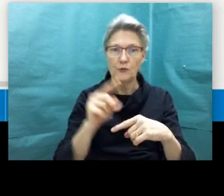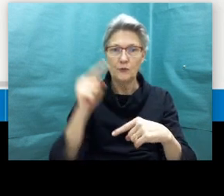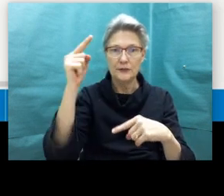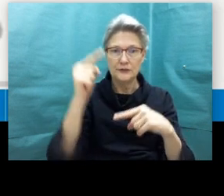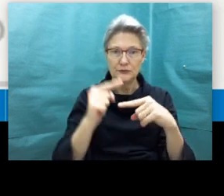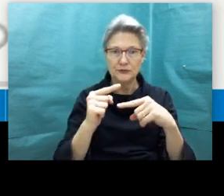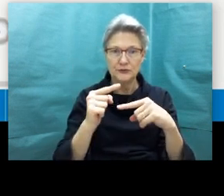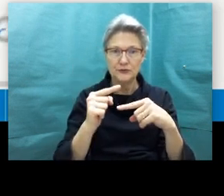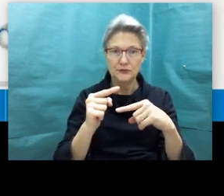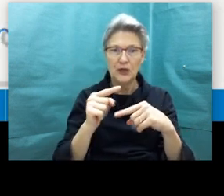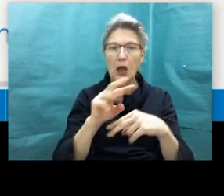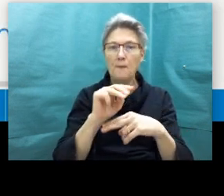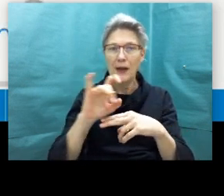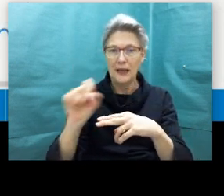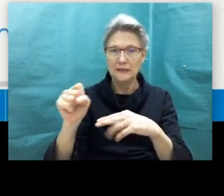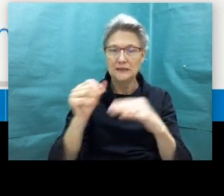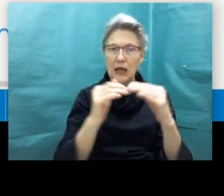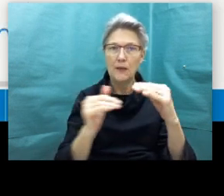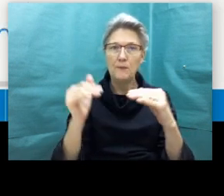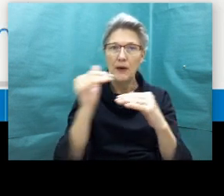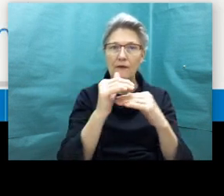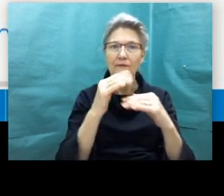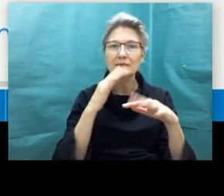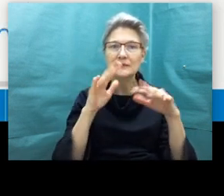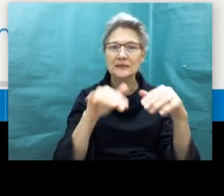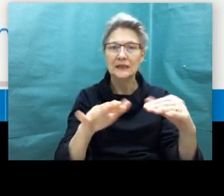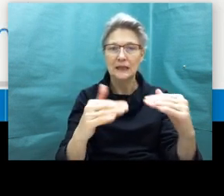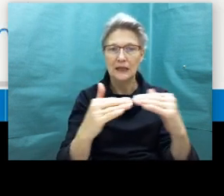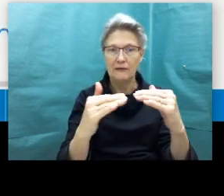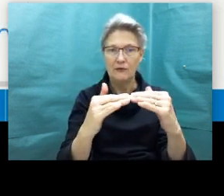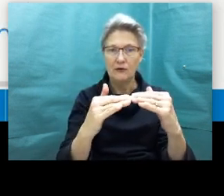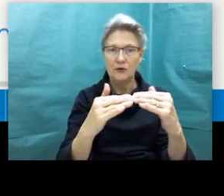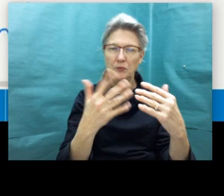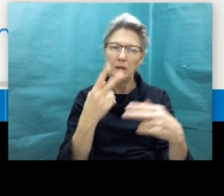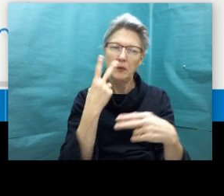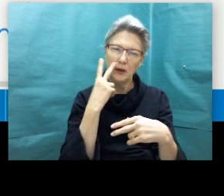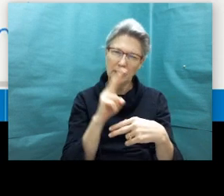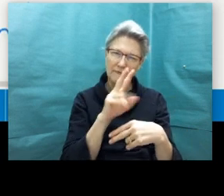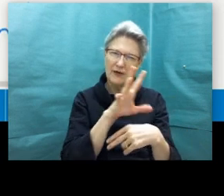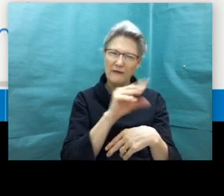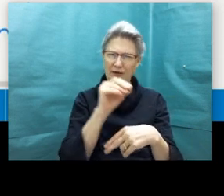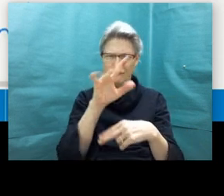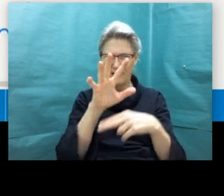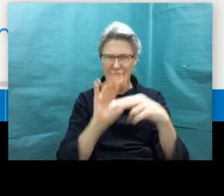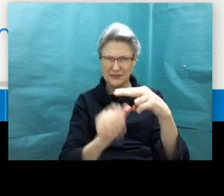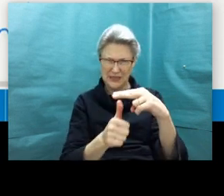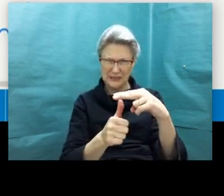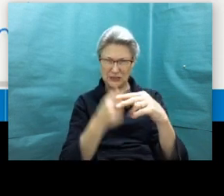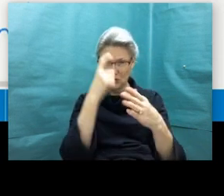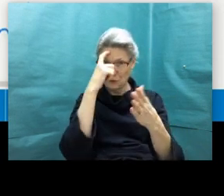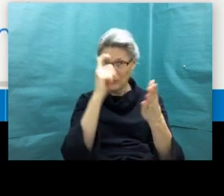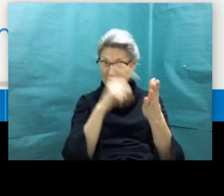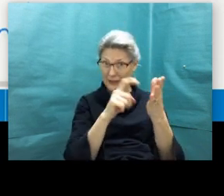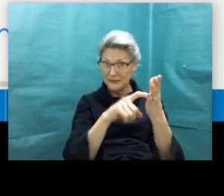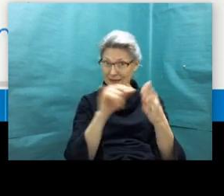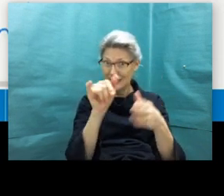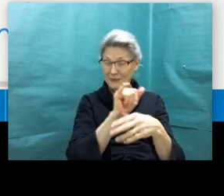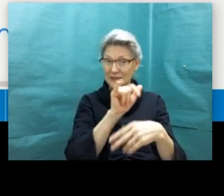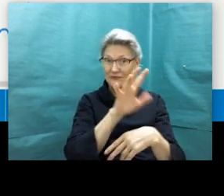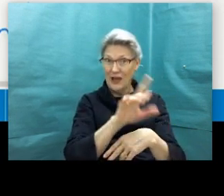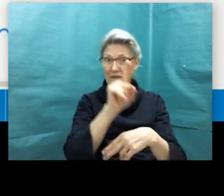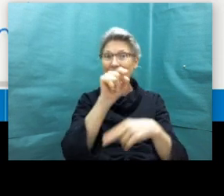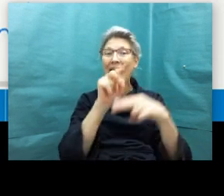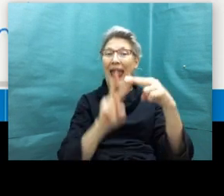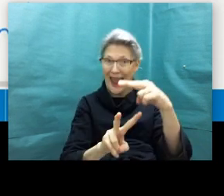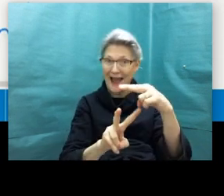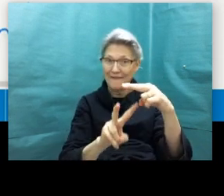going to use my unit here, miles above sea level. You might be looking at 5 5/10 and recognize that that's the same as 5.5